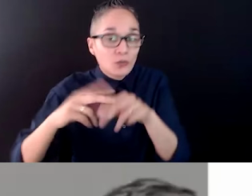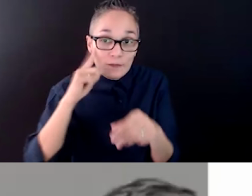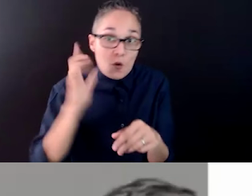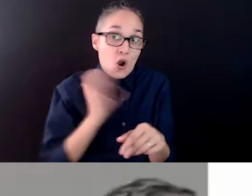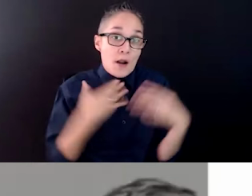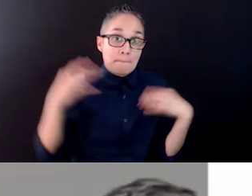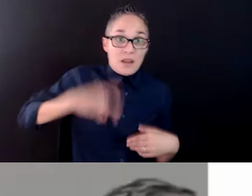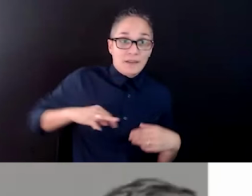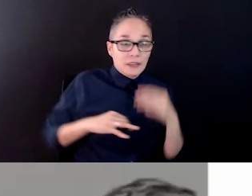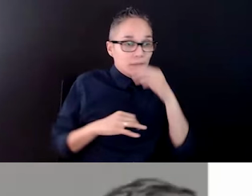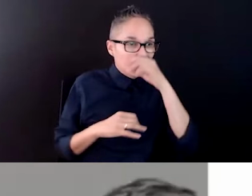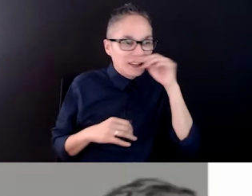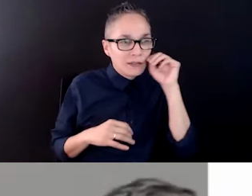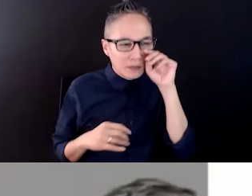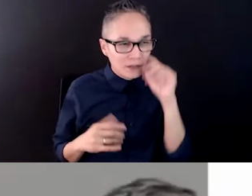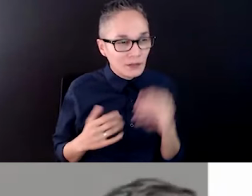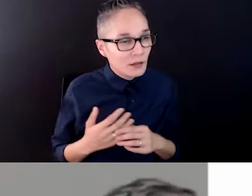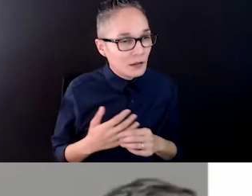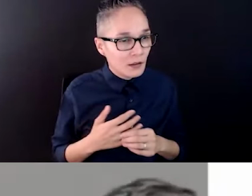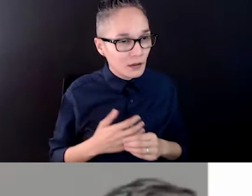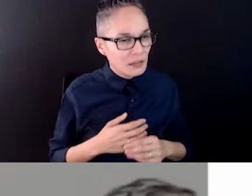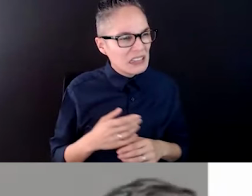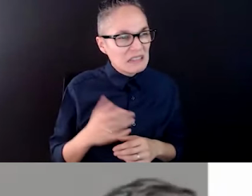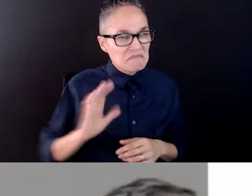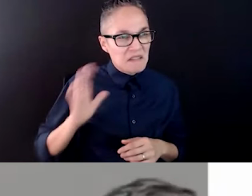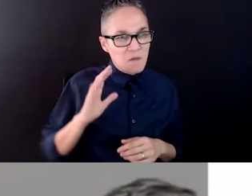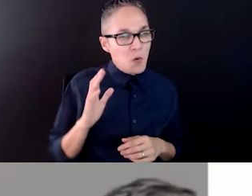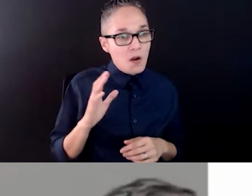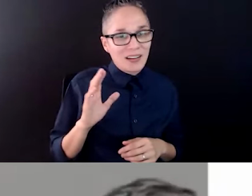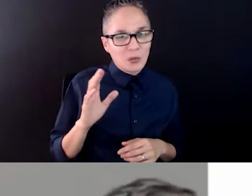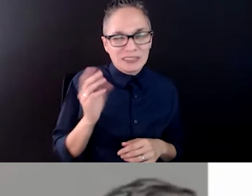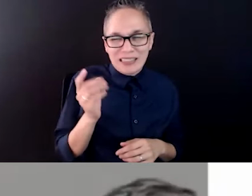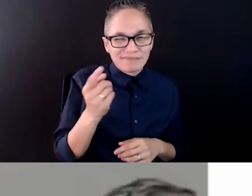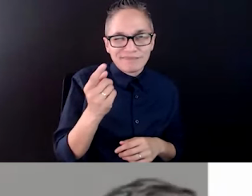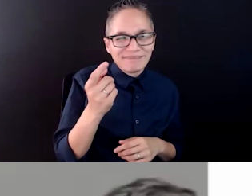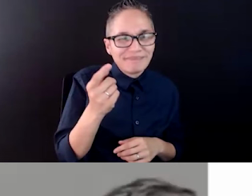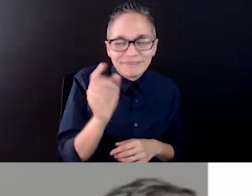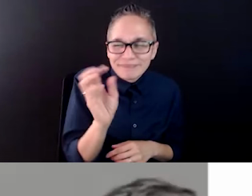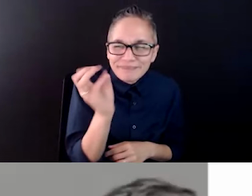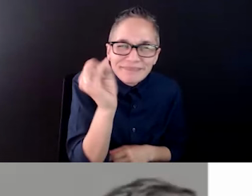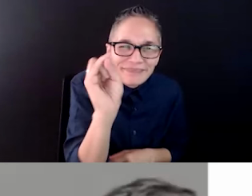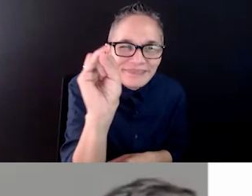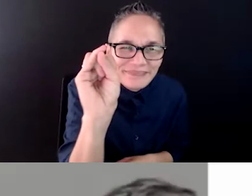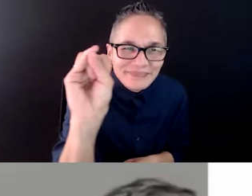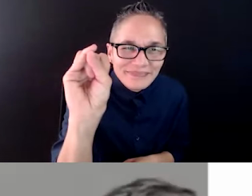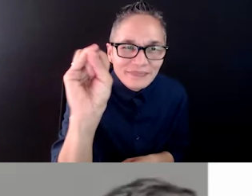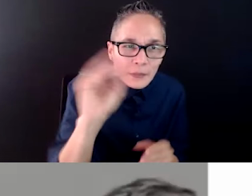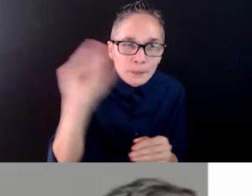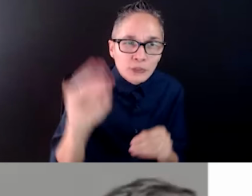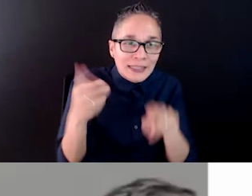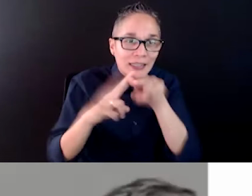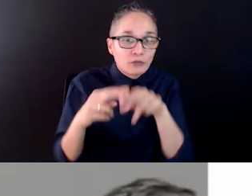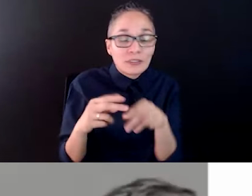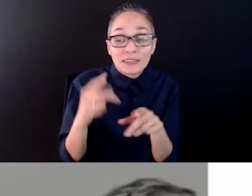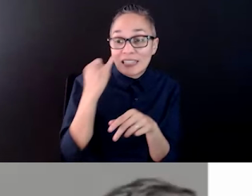hadn't gotten more than like 0.1% in increase ever. So if those of you who have been here